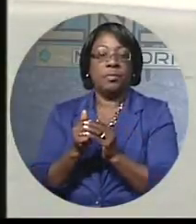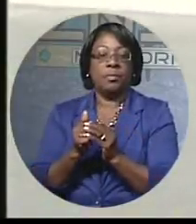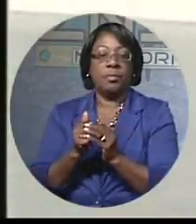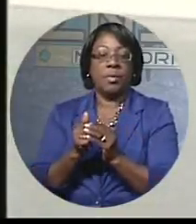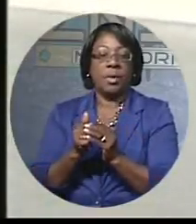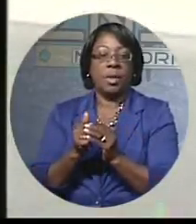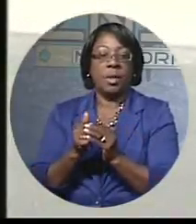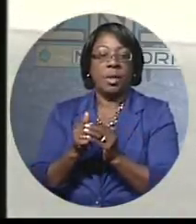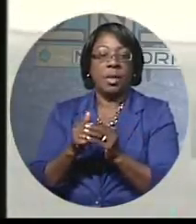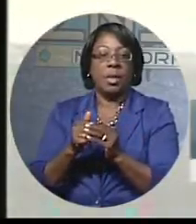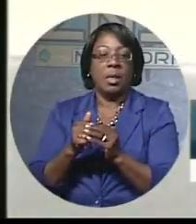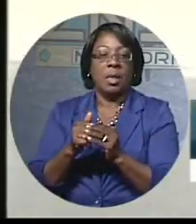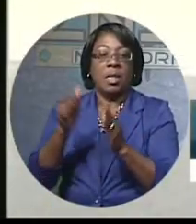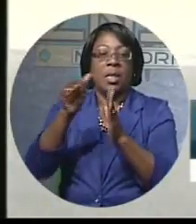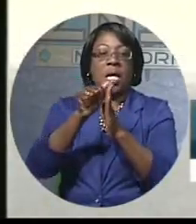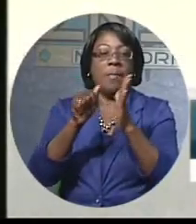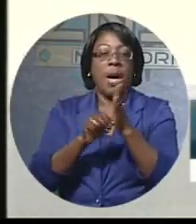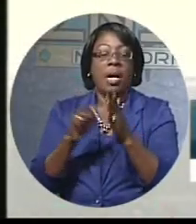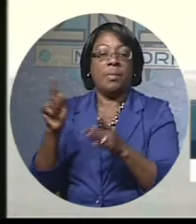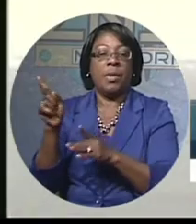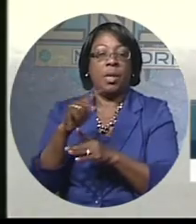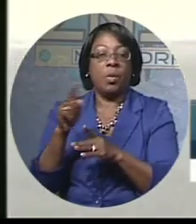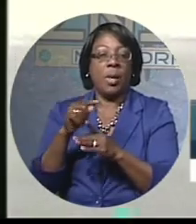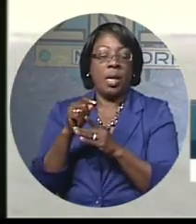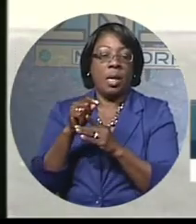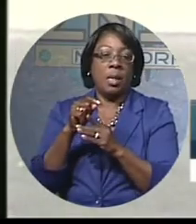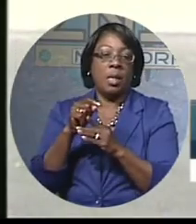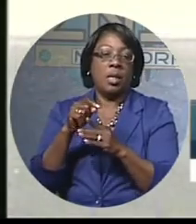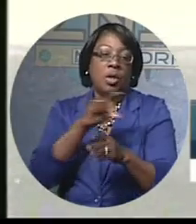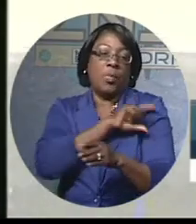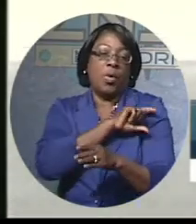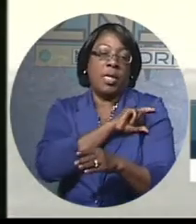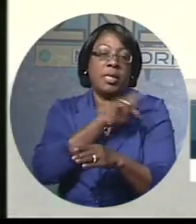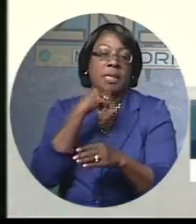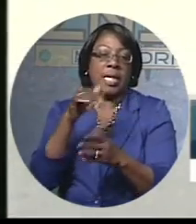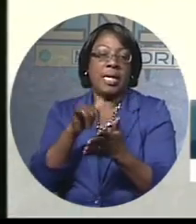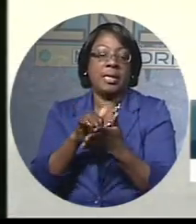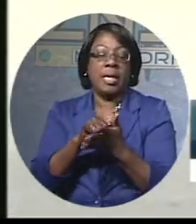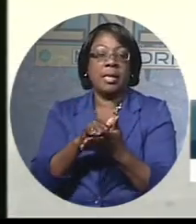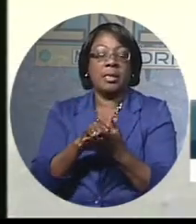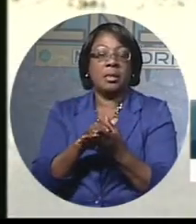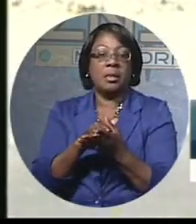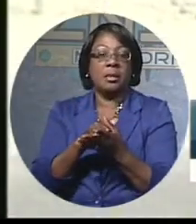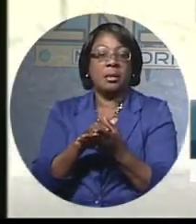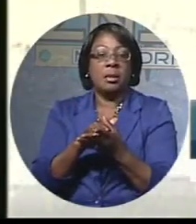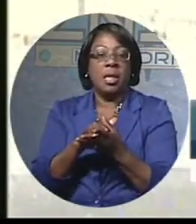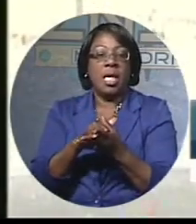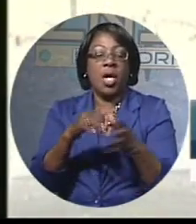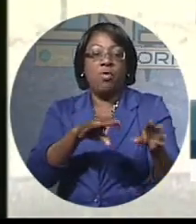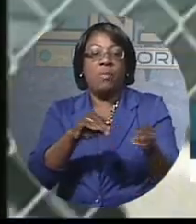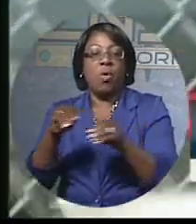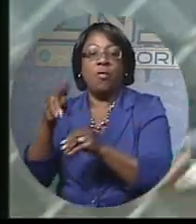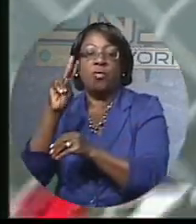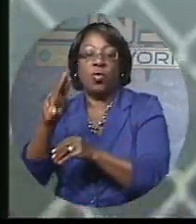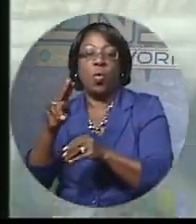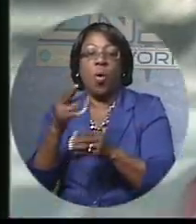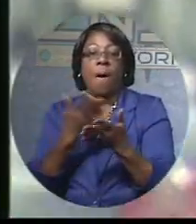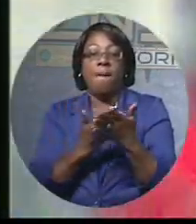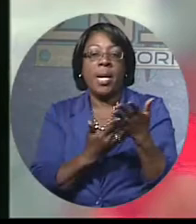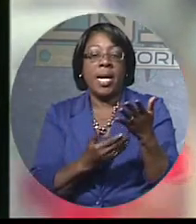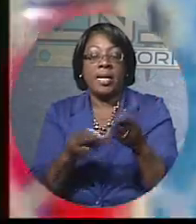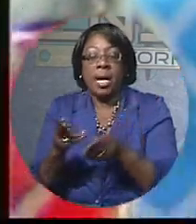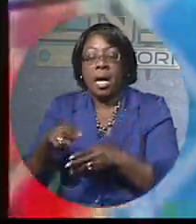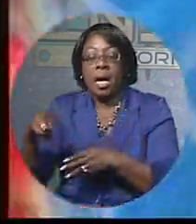Scenes of crime investigator Detective Corporal Jermaine Stubbs testified during court proceedings Tuesday that he removed two bloodstained